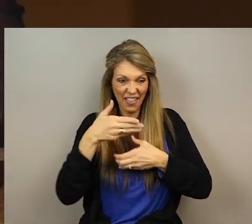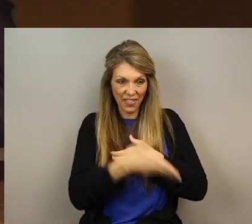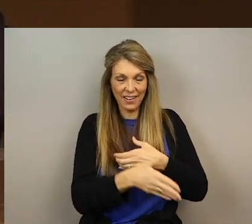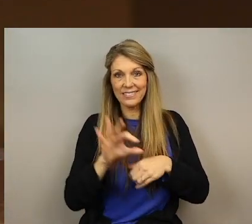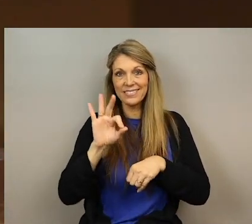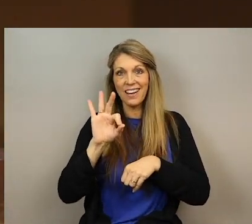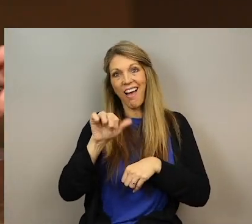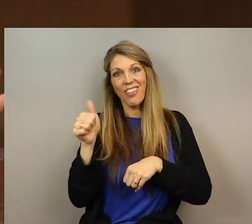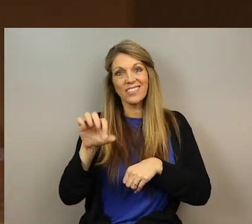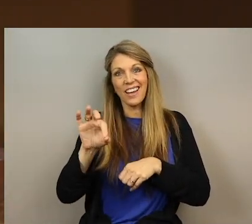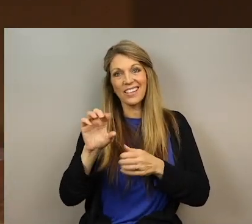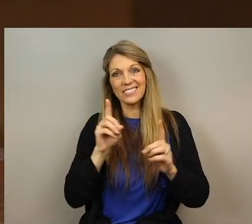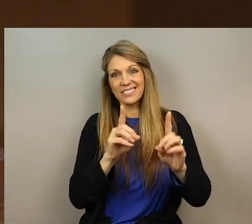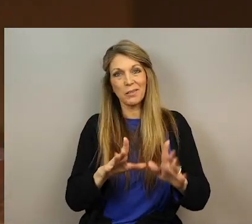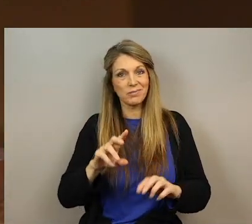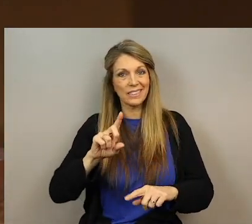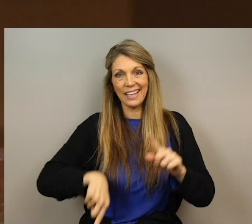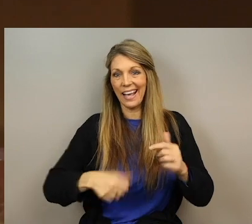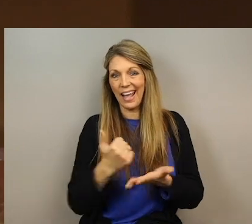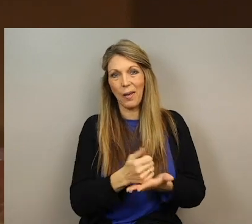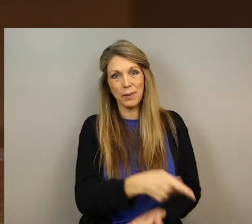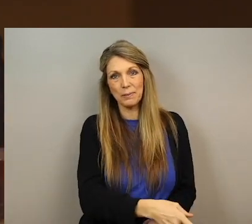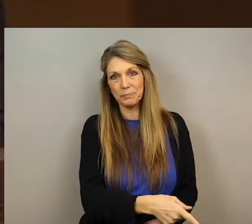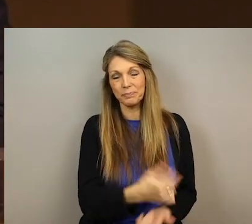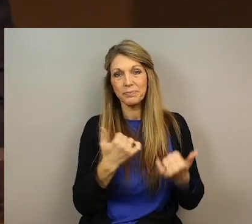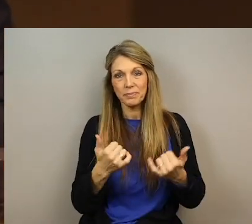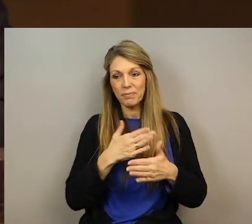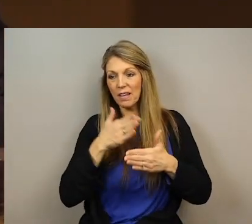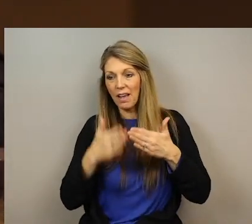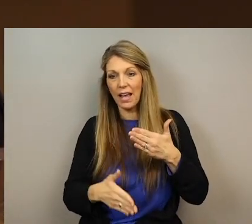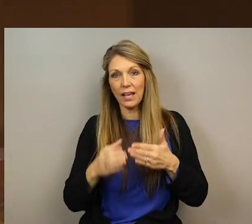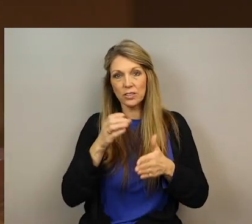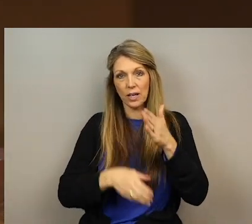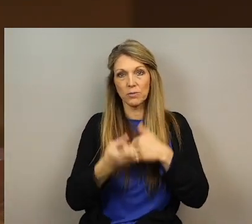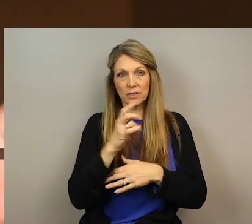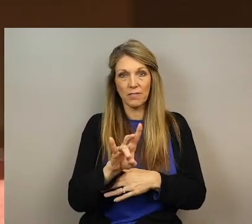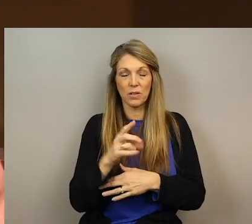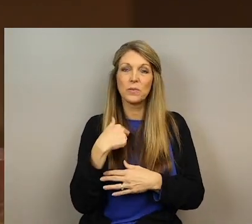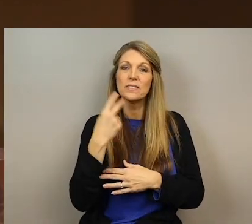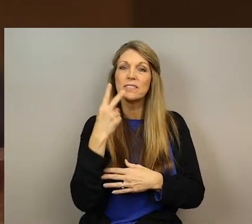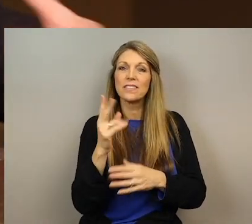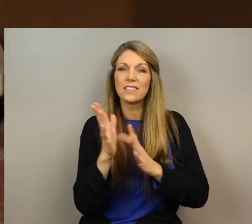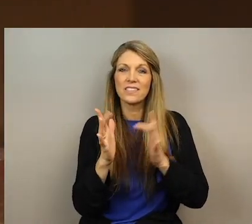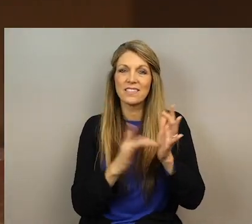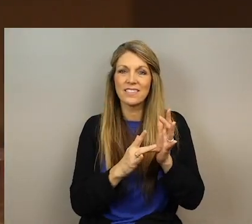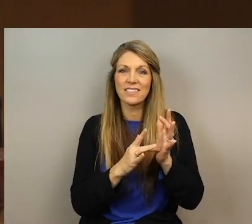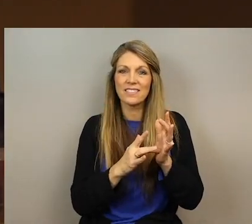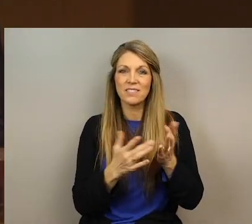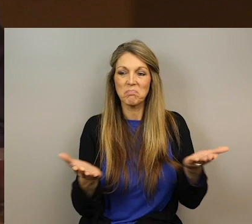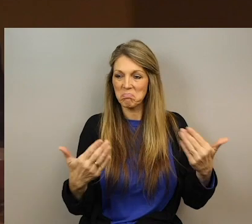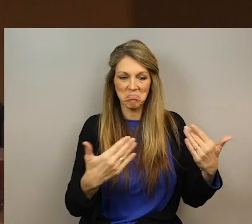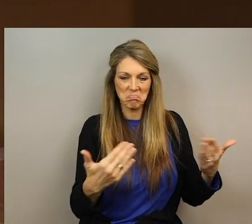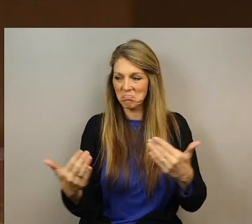disciples could not cast out. And so then we move into this latter part of chapter 17, and we see that Jesus has kind of regathered